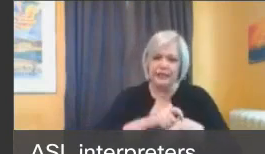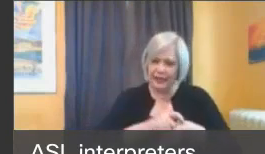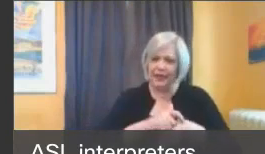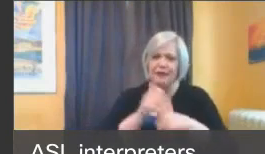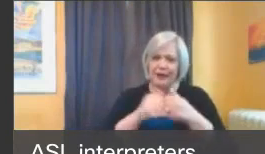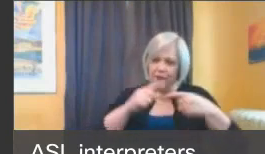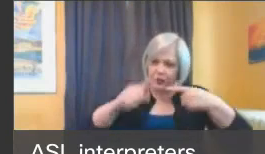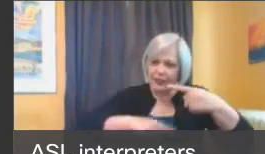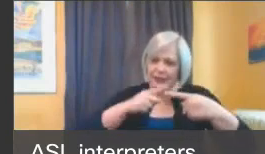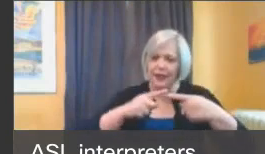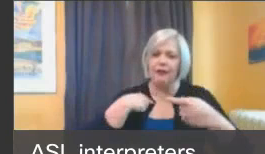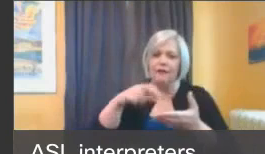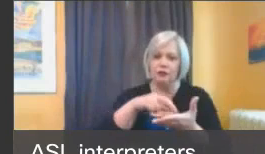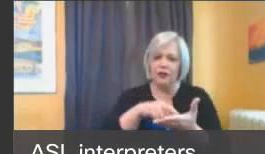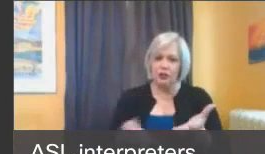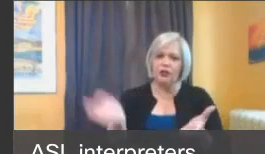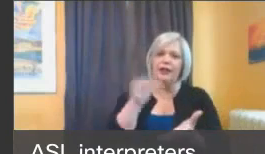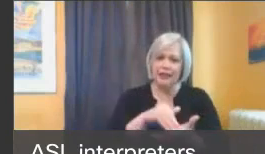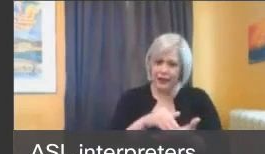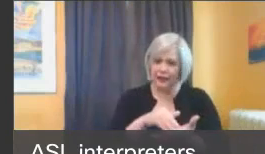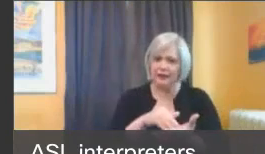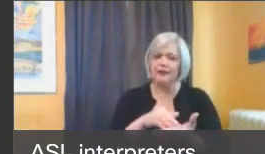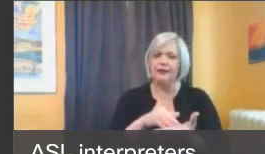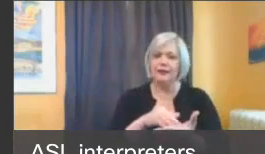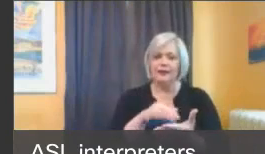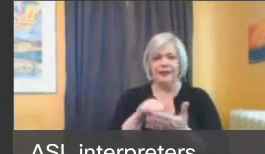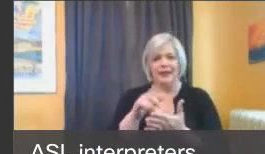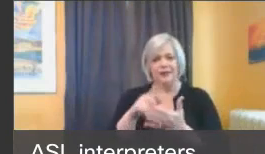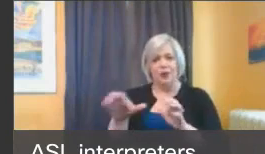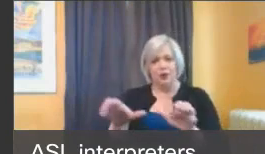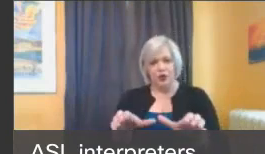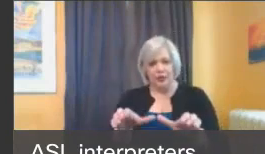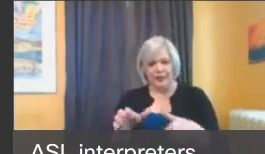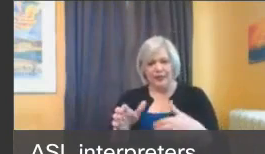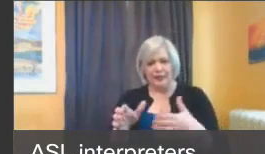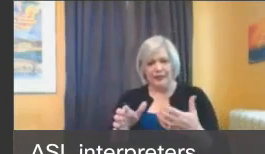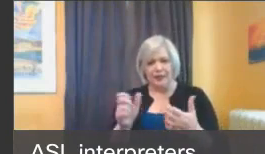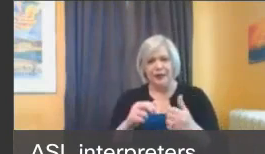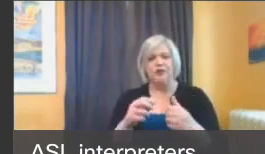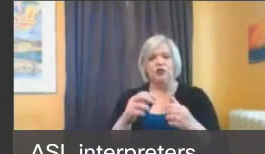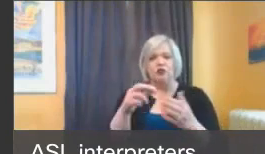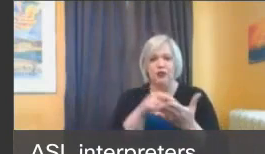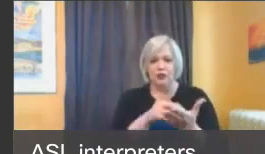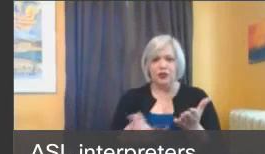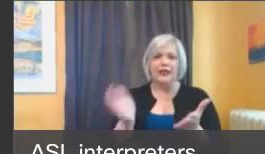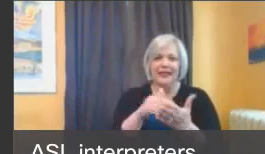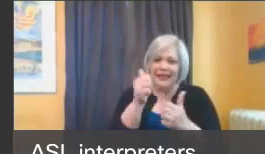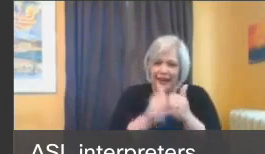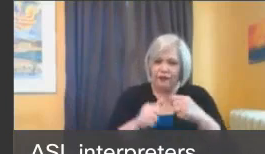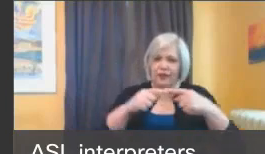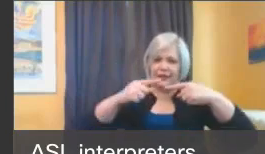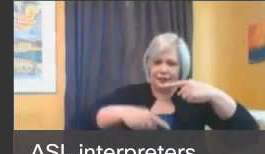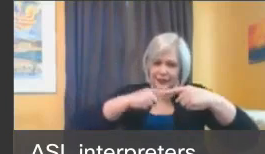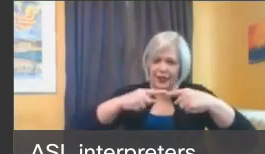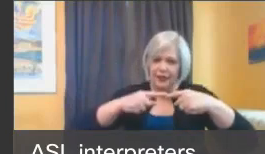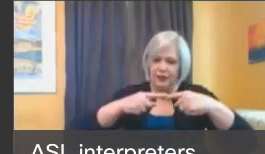cycle. That's more or less what we're being required to do here on the vote by mail side of it. We have to re-register them every election cycle.